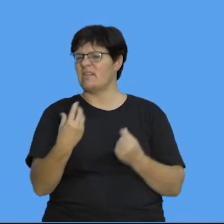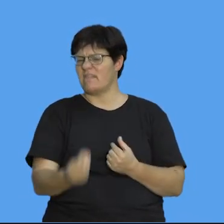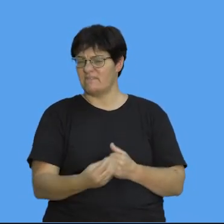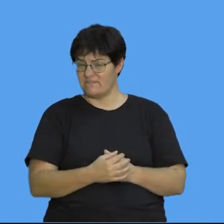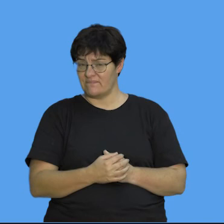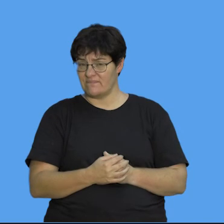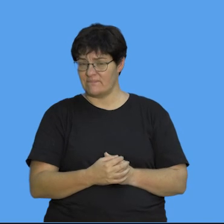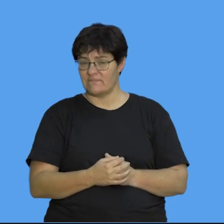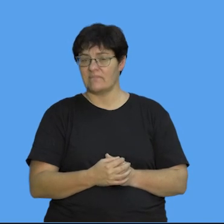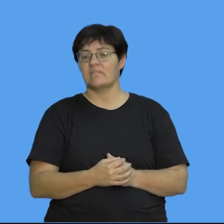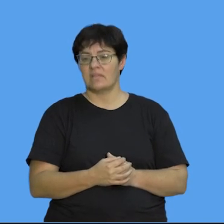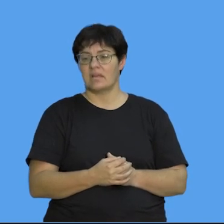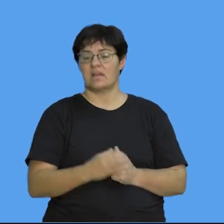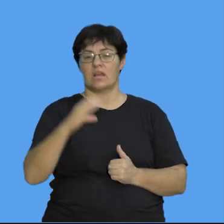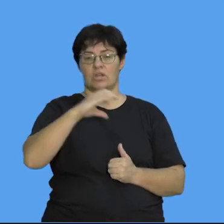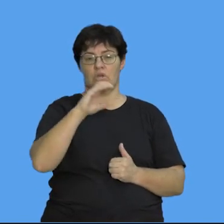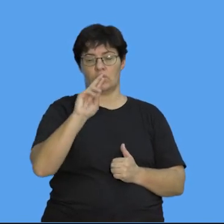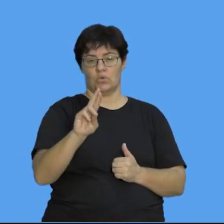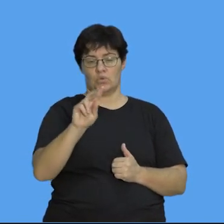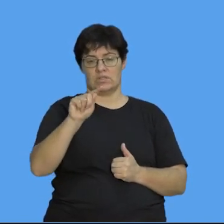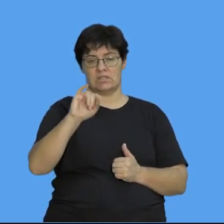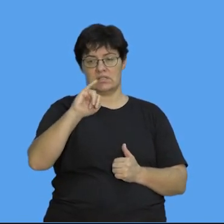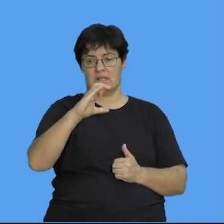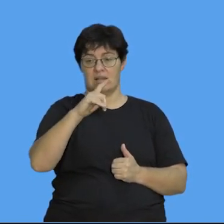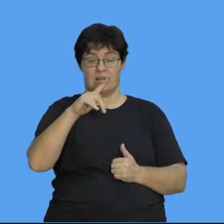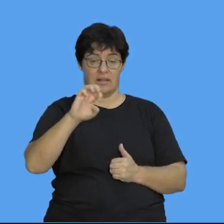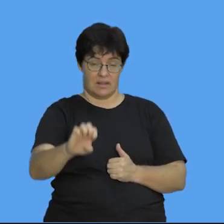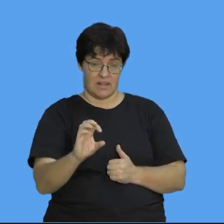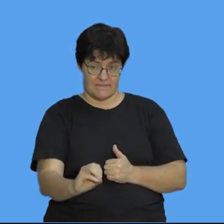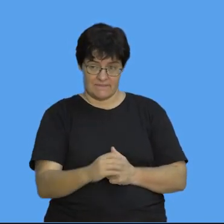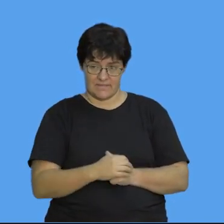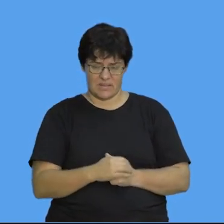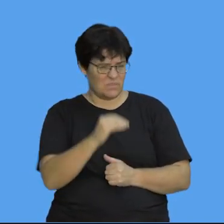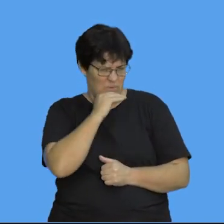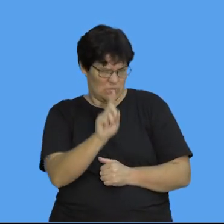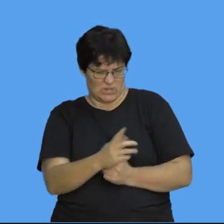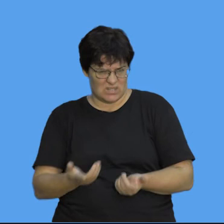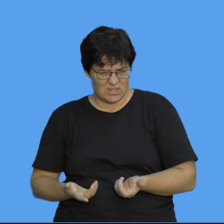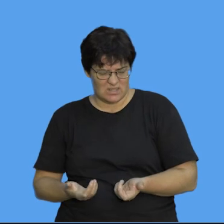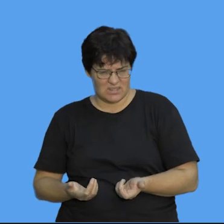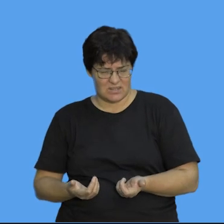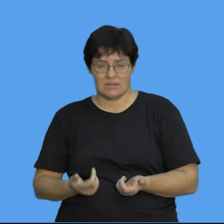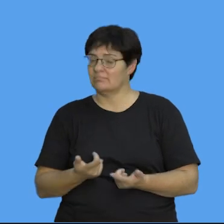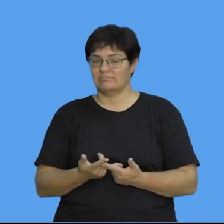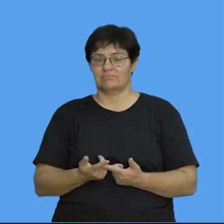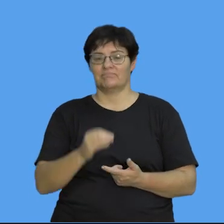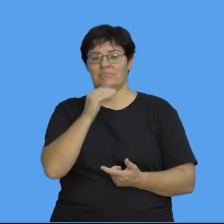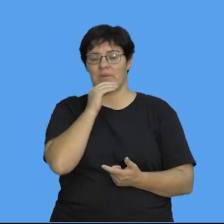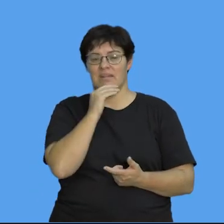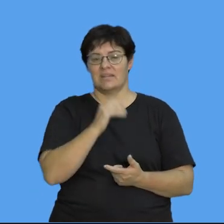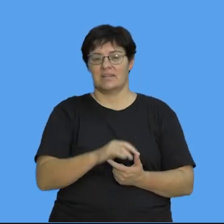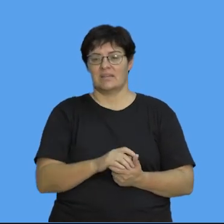here? They have a cuticle. And what does that mean? That means that it